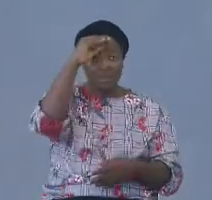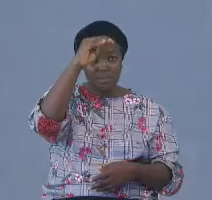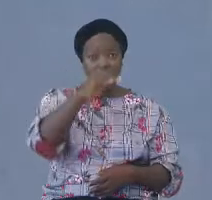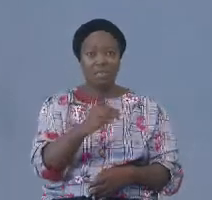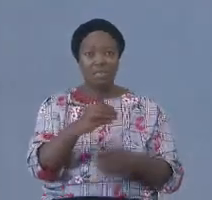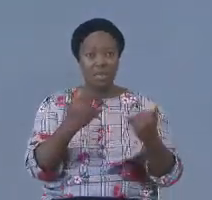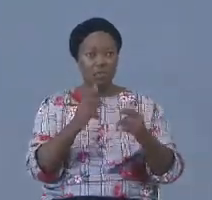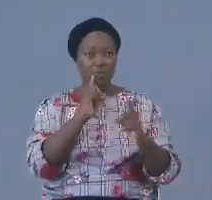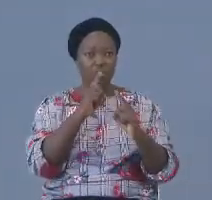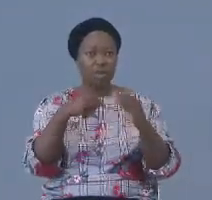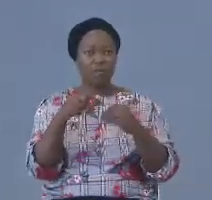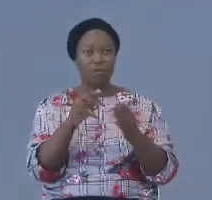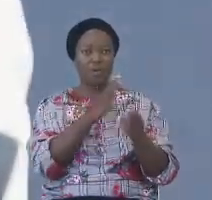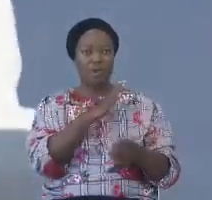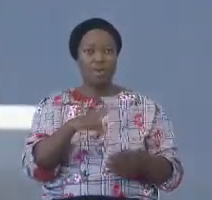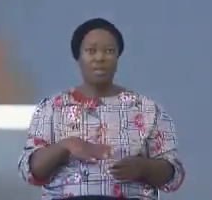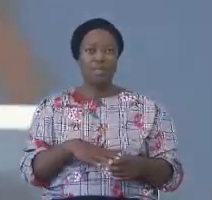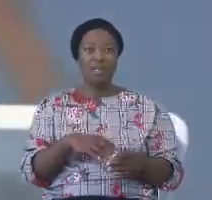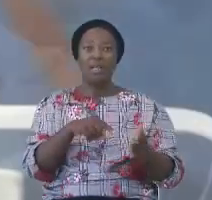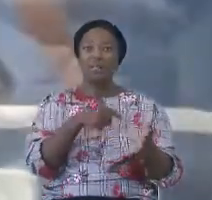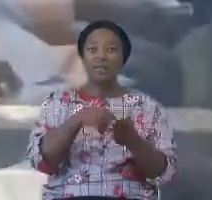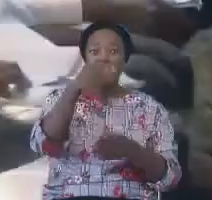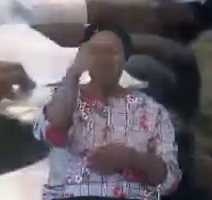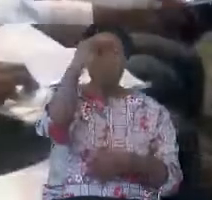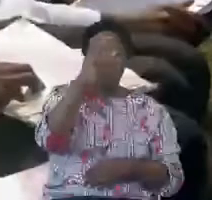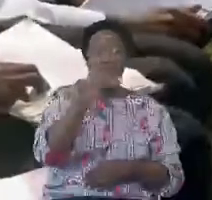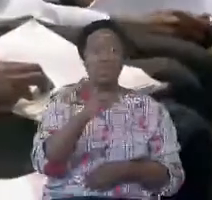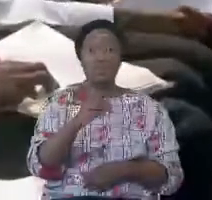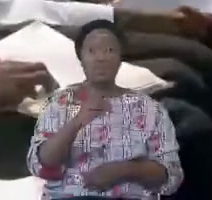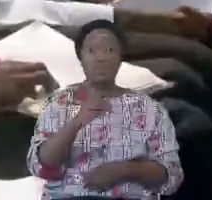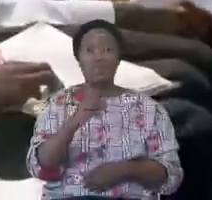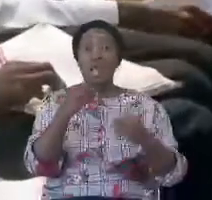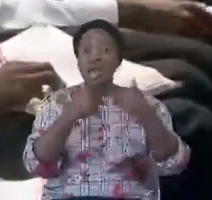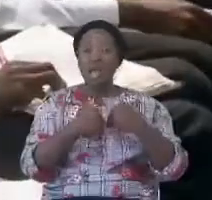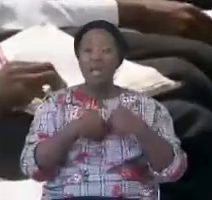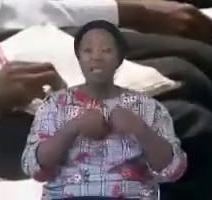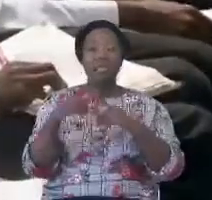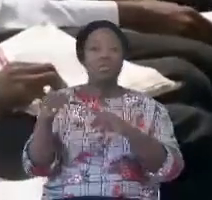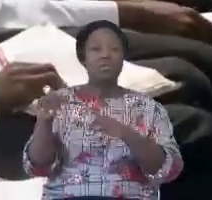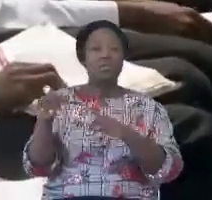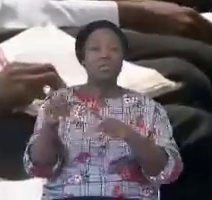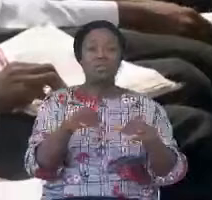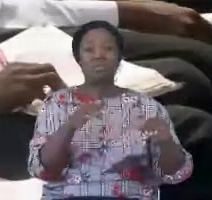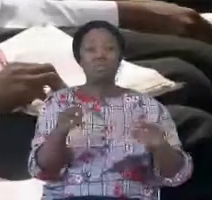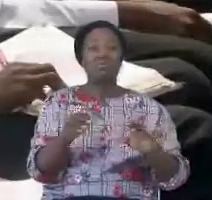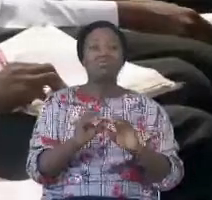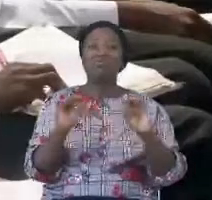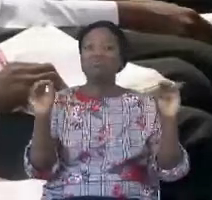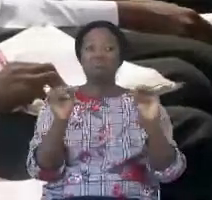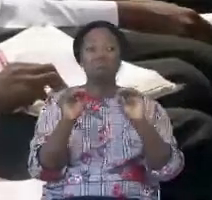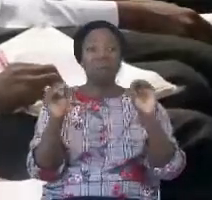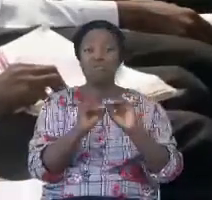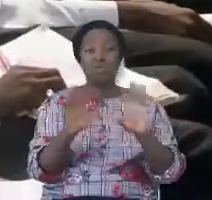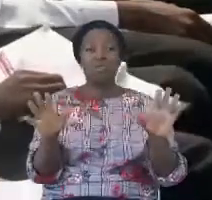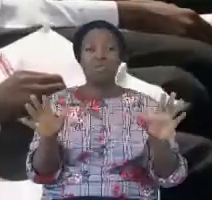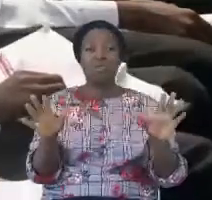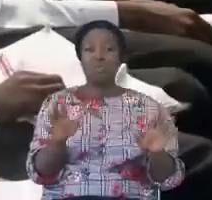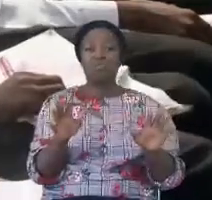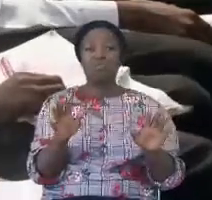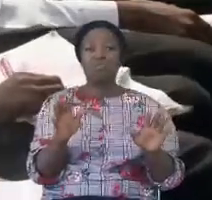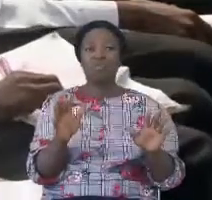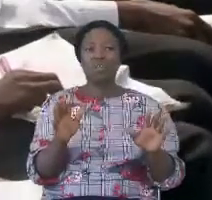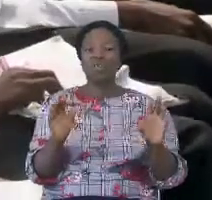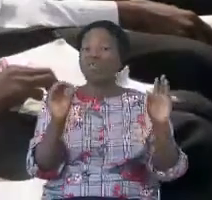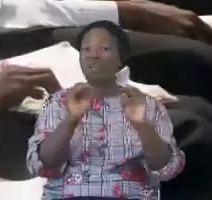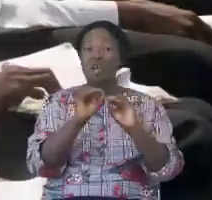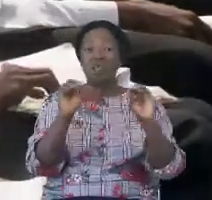our deeds but this man referring to christ this man has